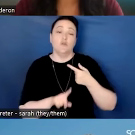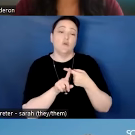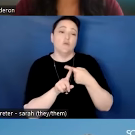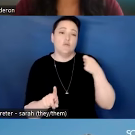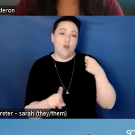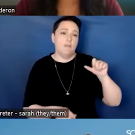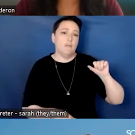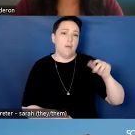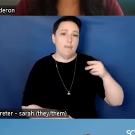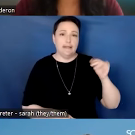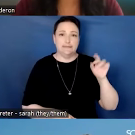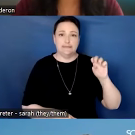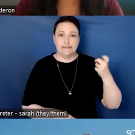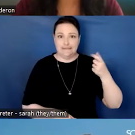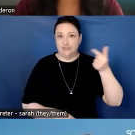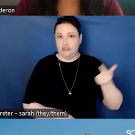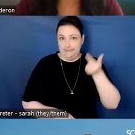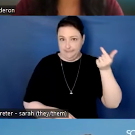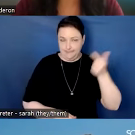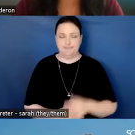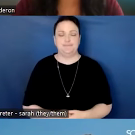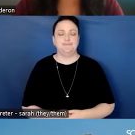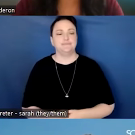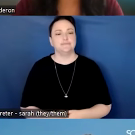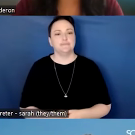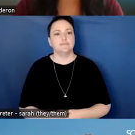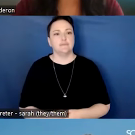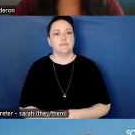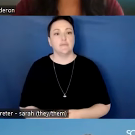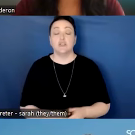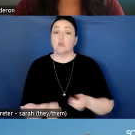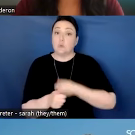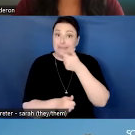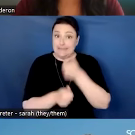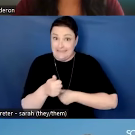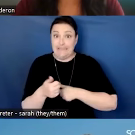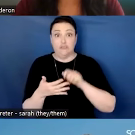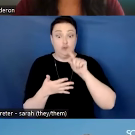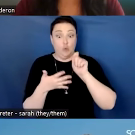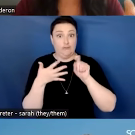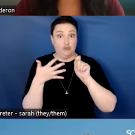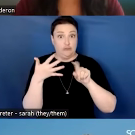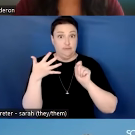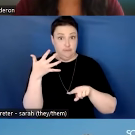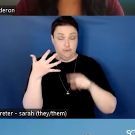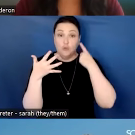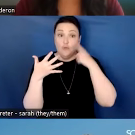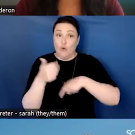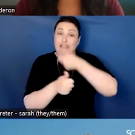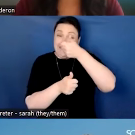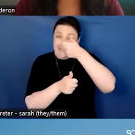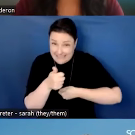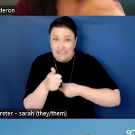And we answer each of the questions that CEQA outlines for each of the